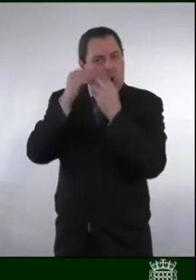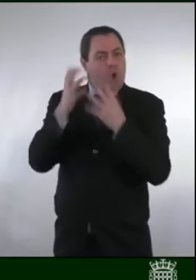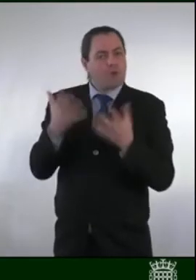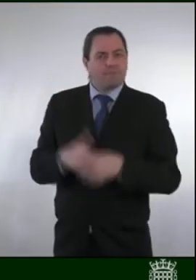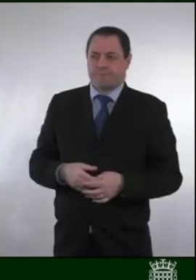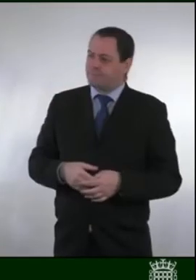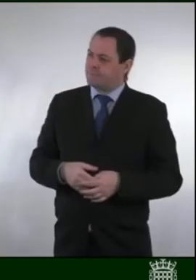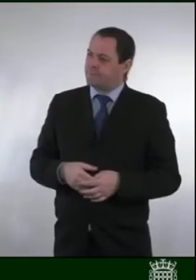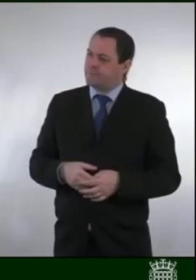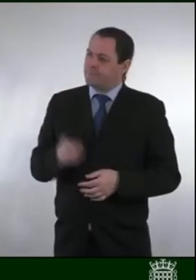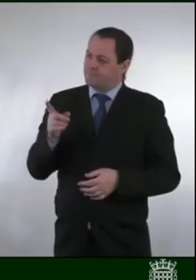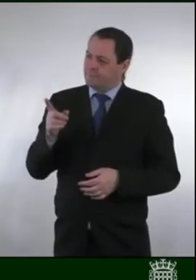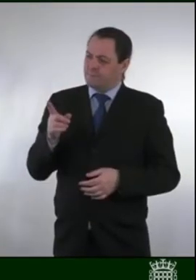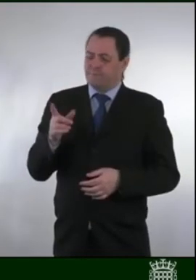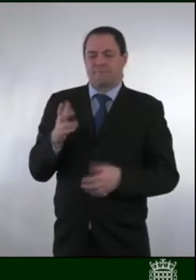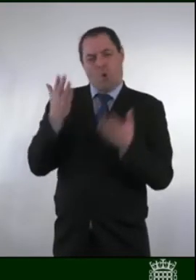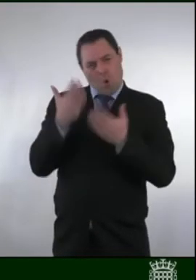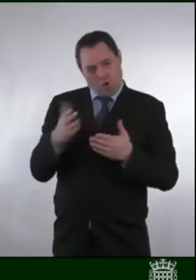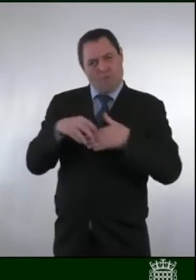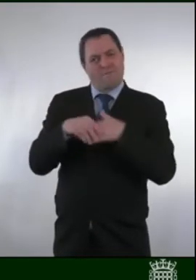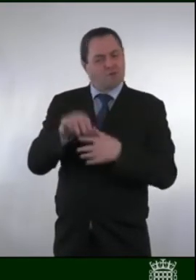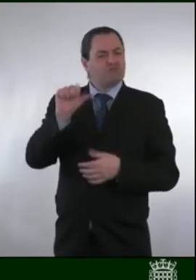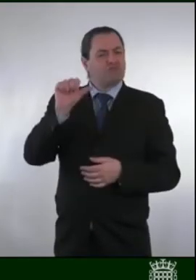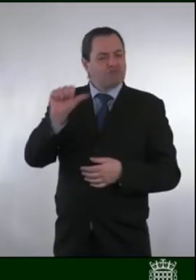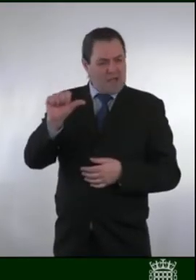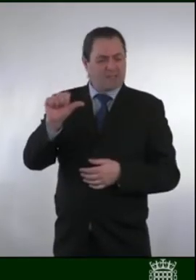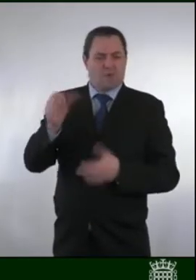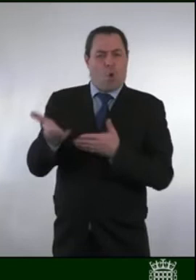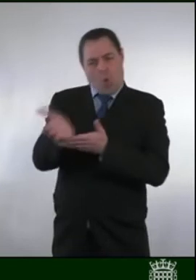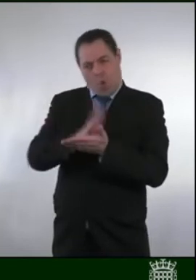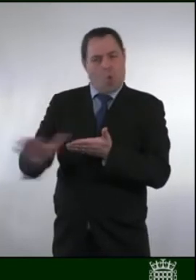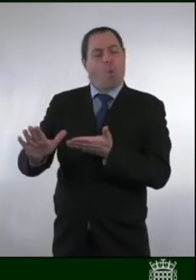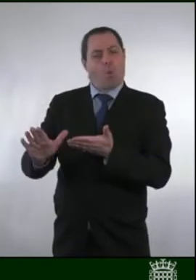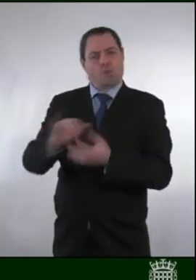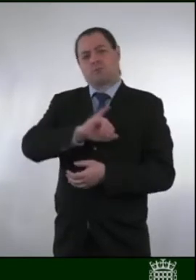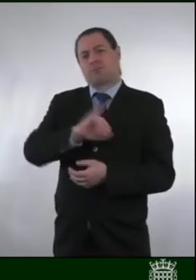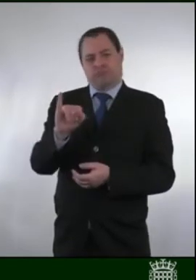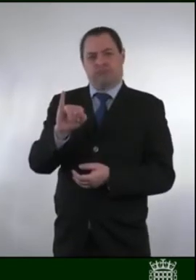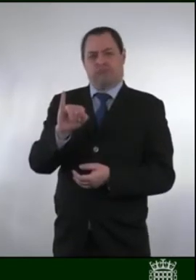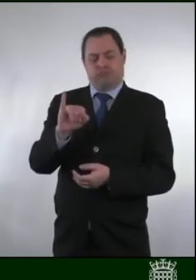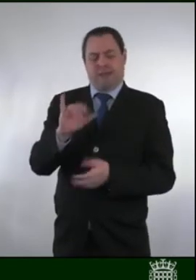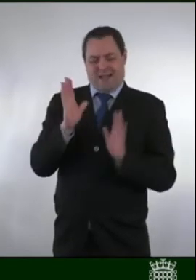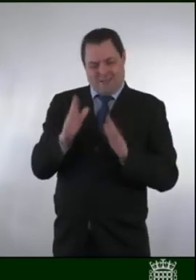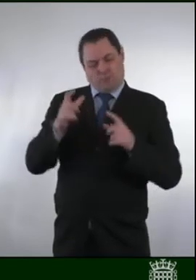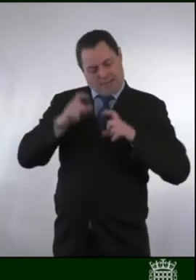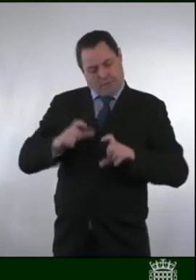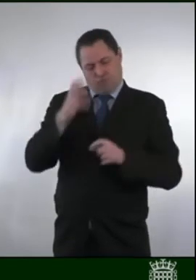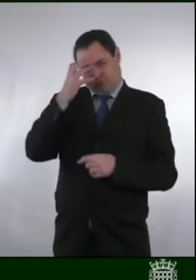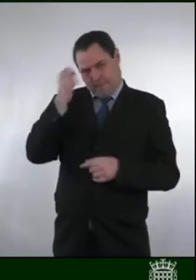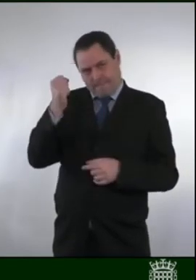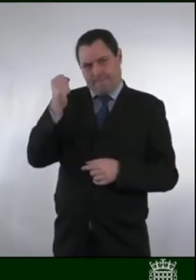Mr. Speaker, my honourable friend is absolutely right to warn us of the need to continue to inoculate